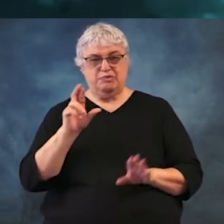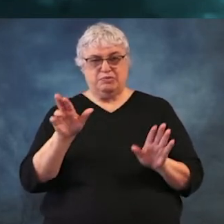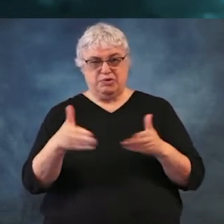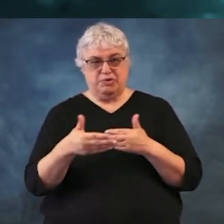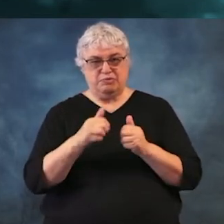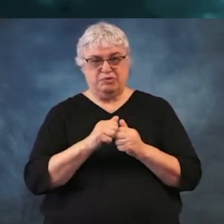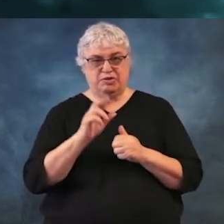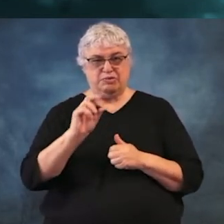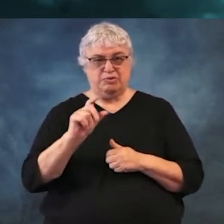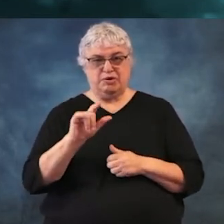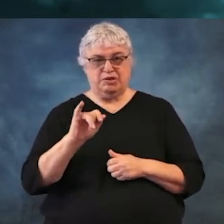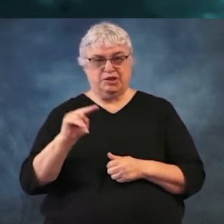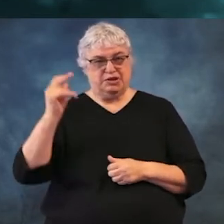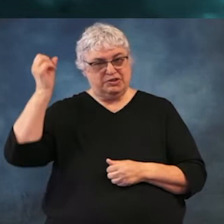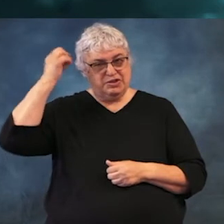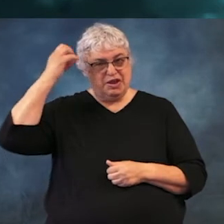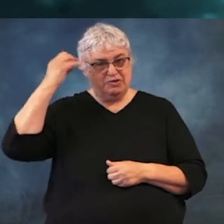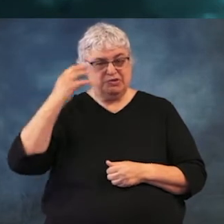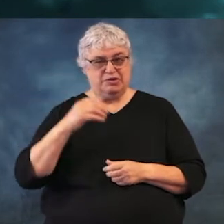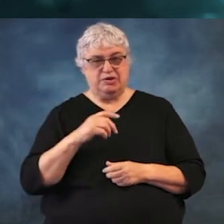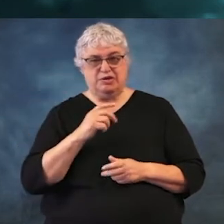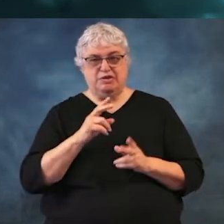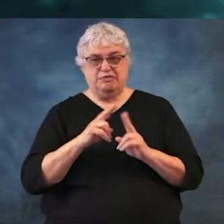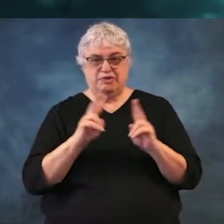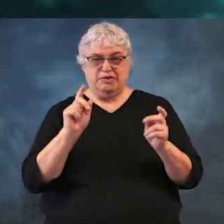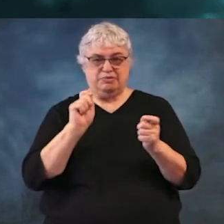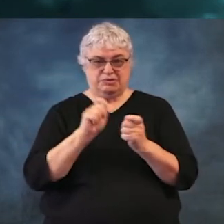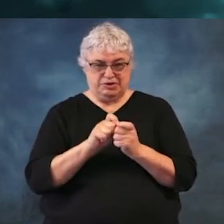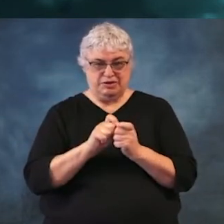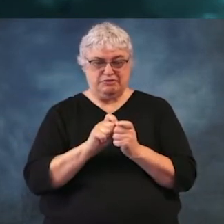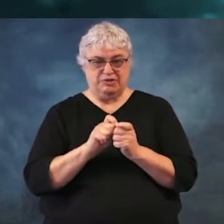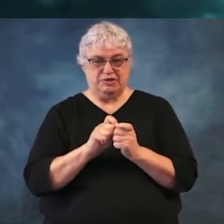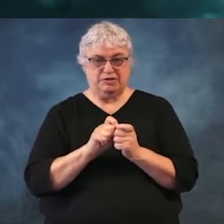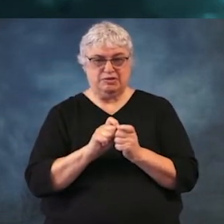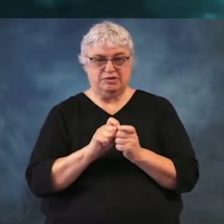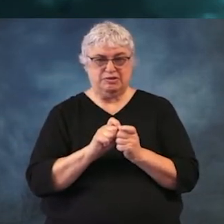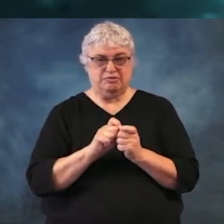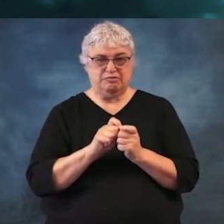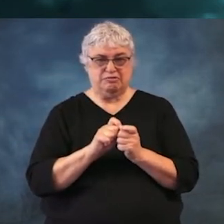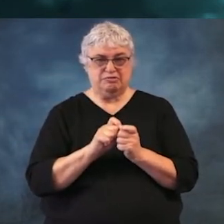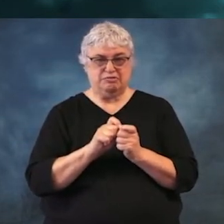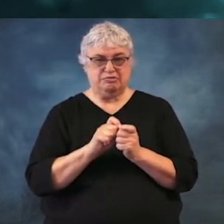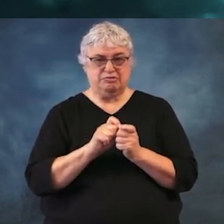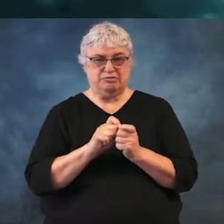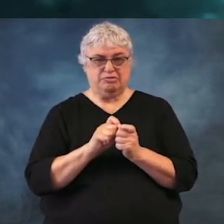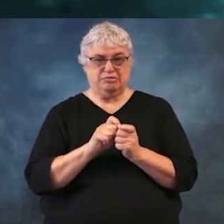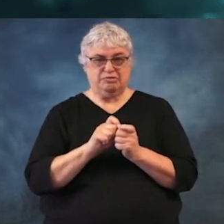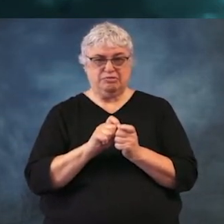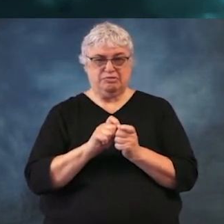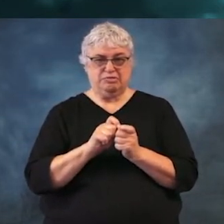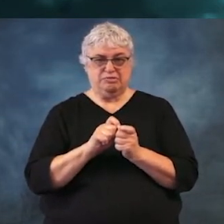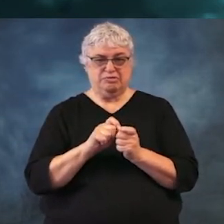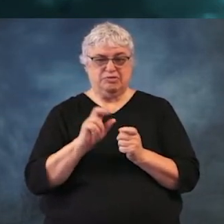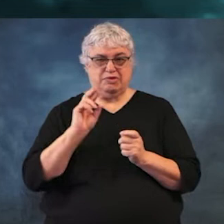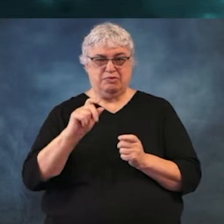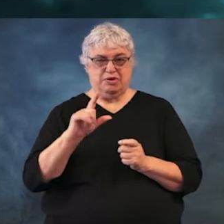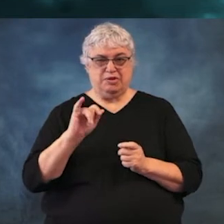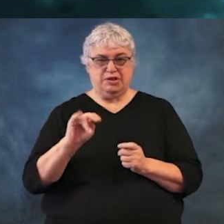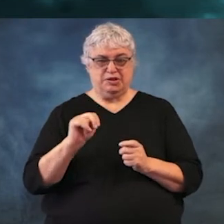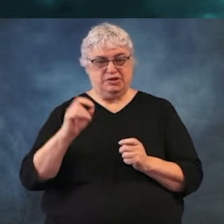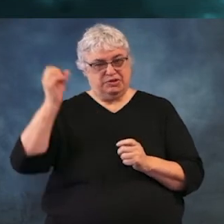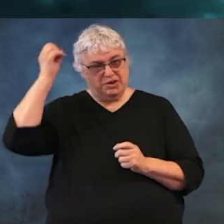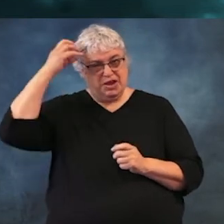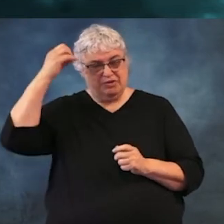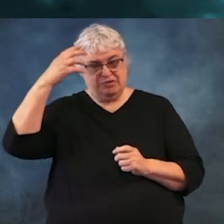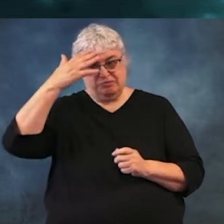a roll-in shower, and you need to be very specific when when you say a roll-in shower,